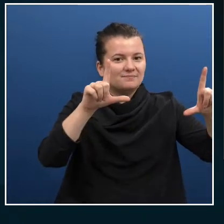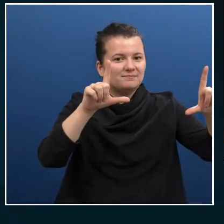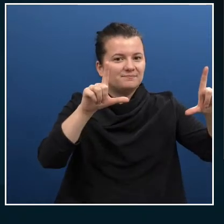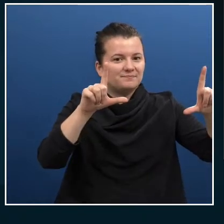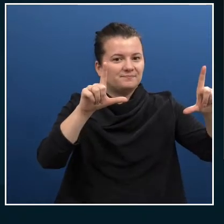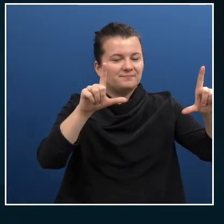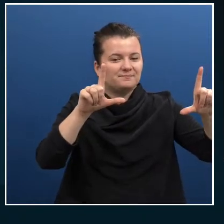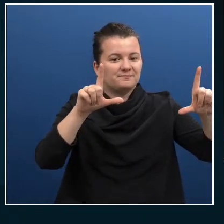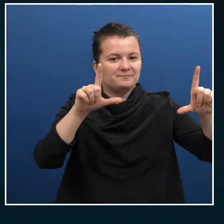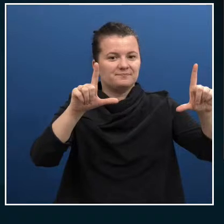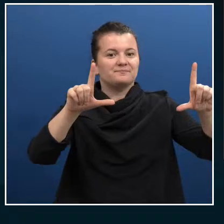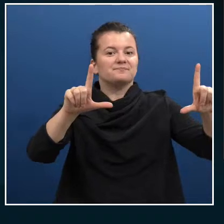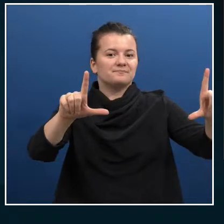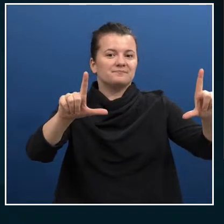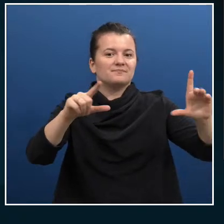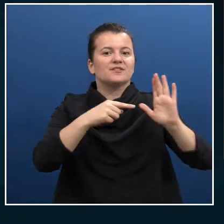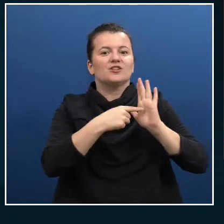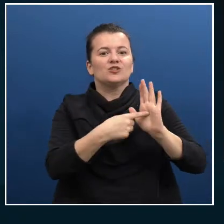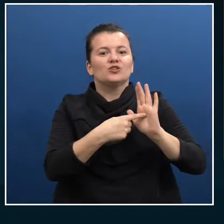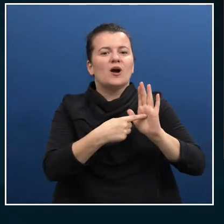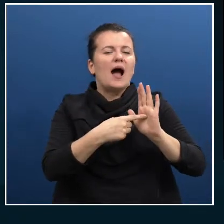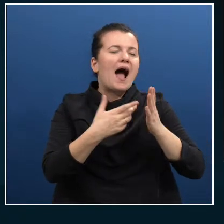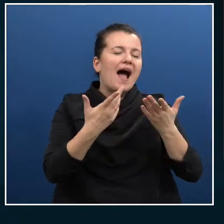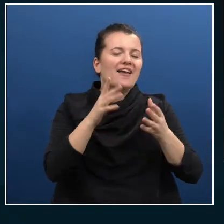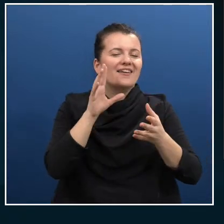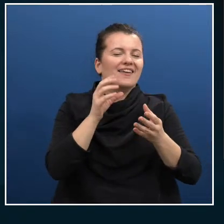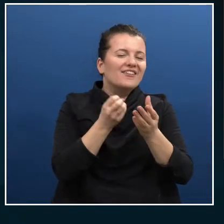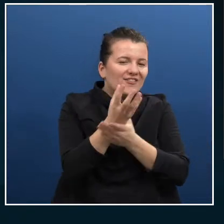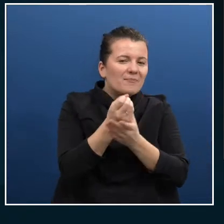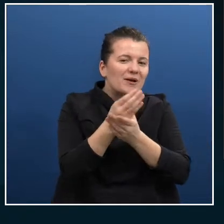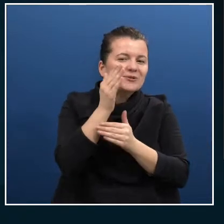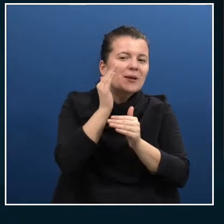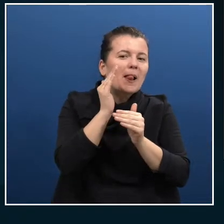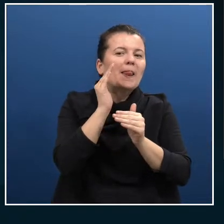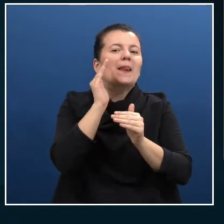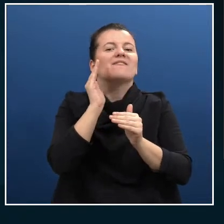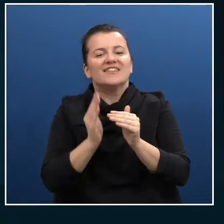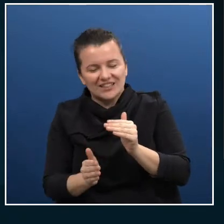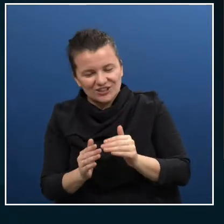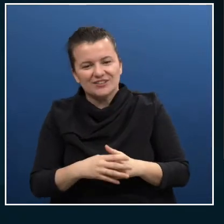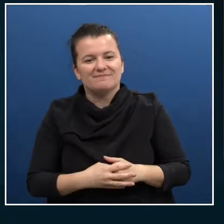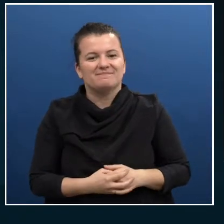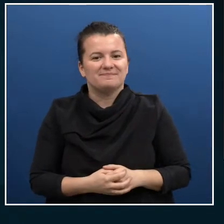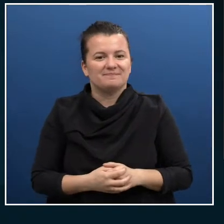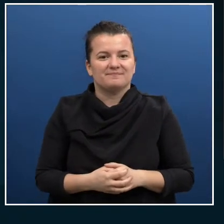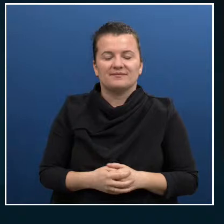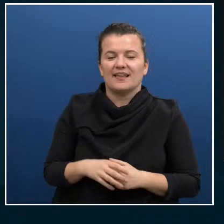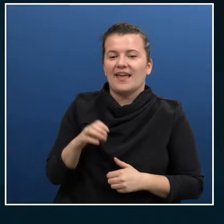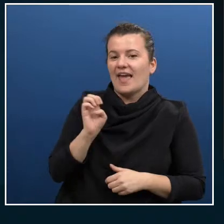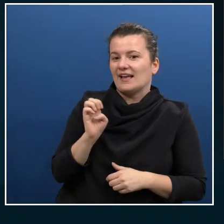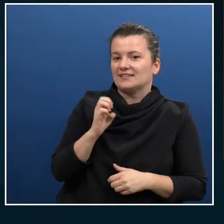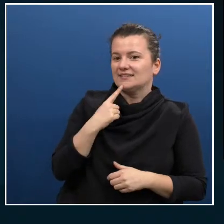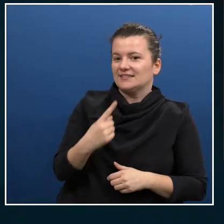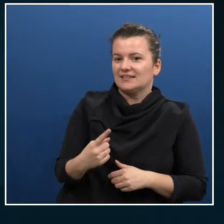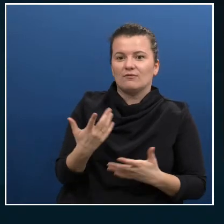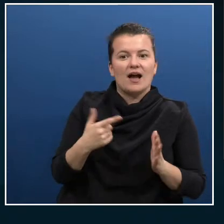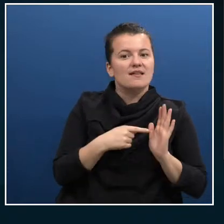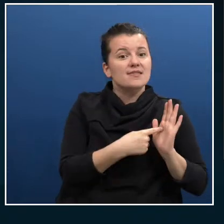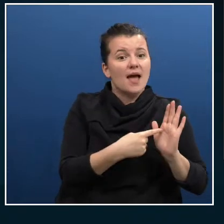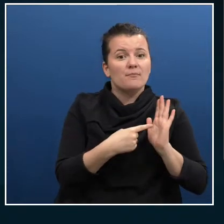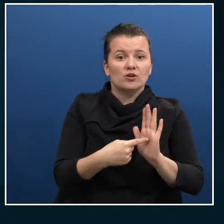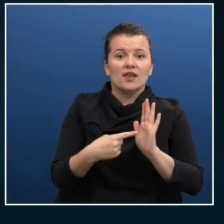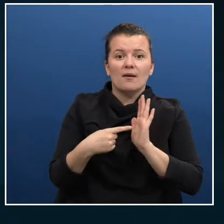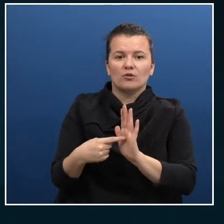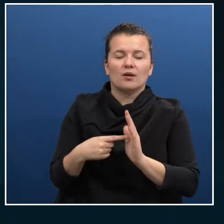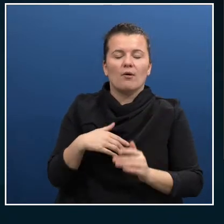you with some last information. Yeah, I was going to say you can never have enough demos, Freek,